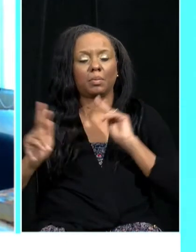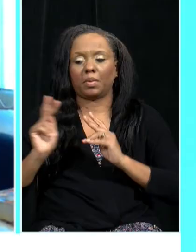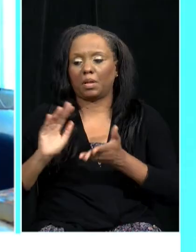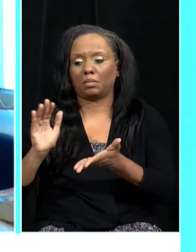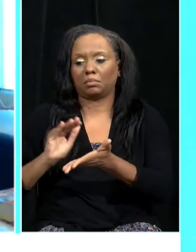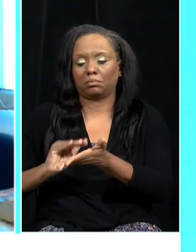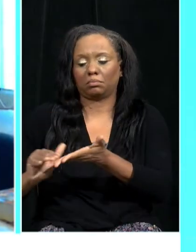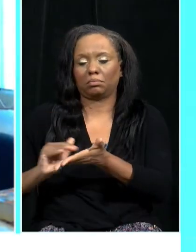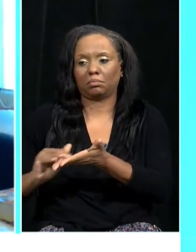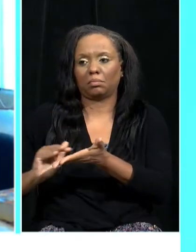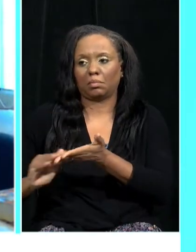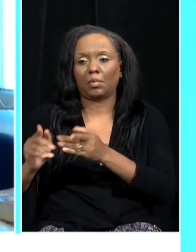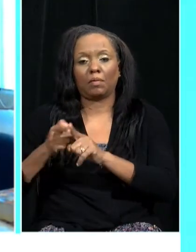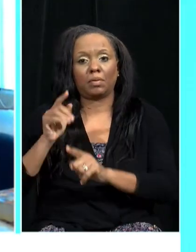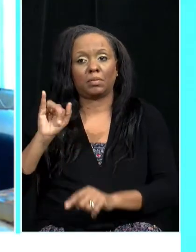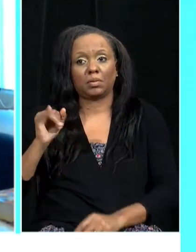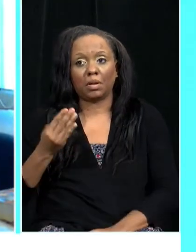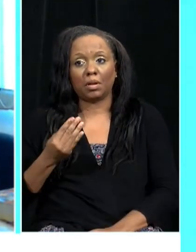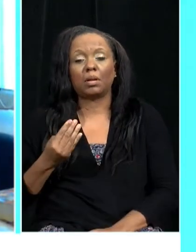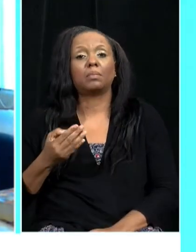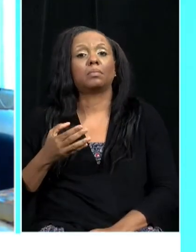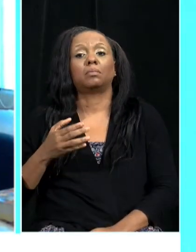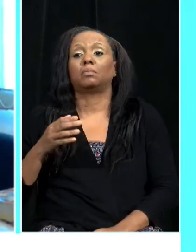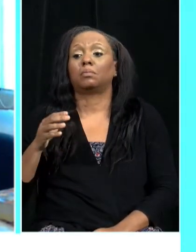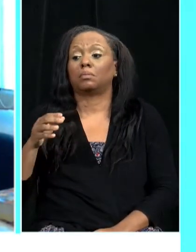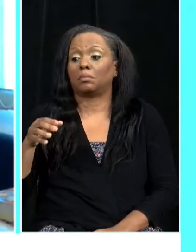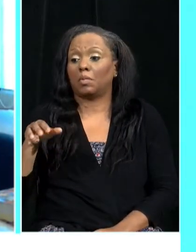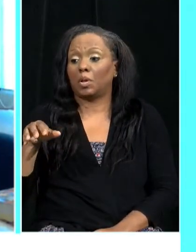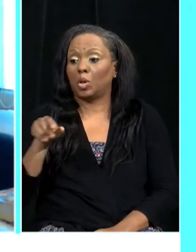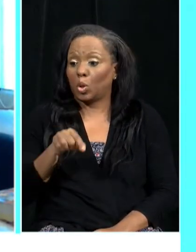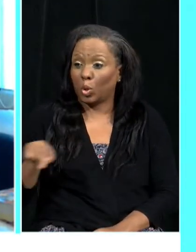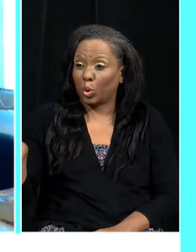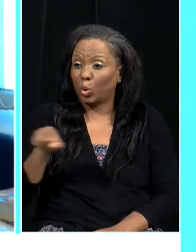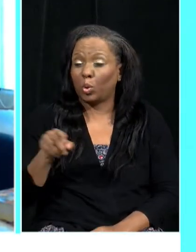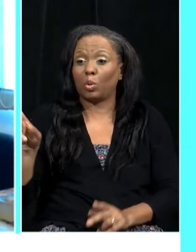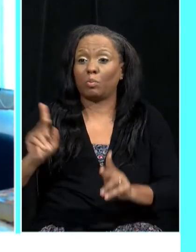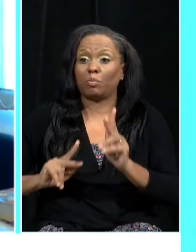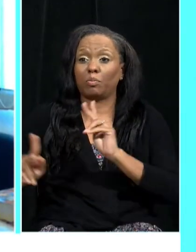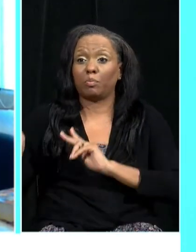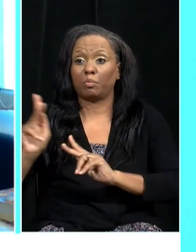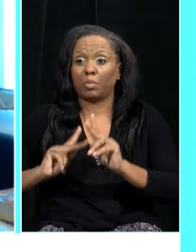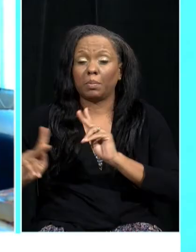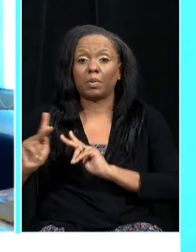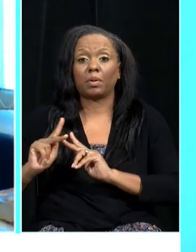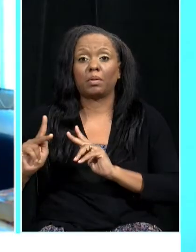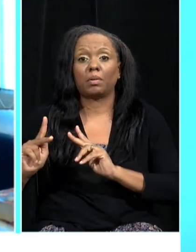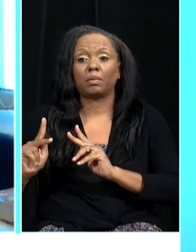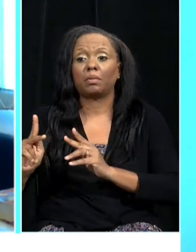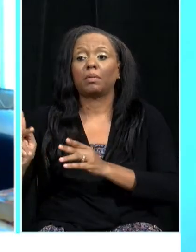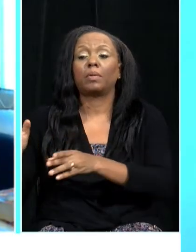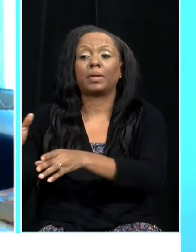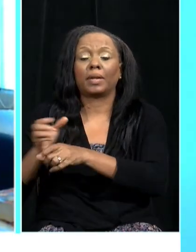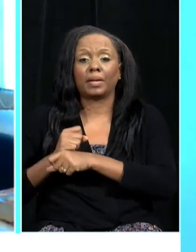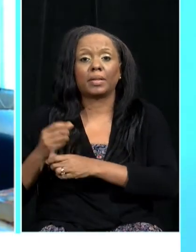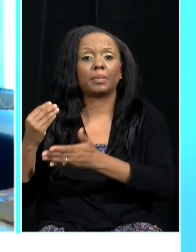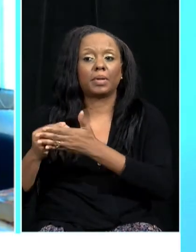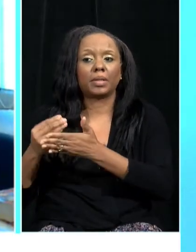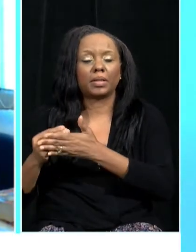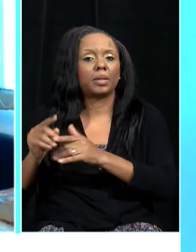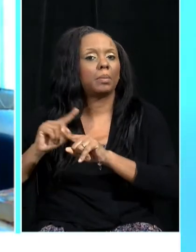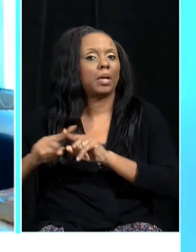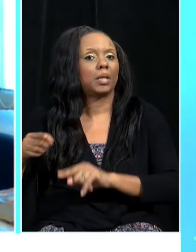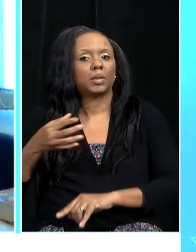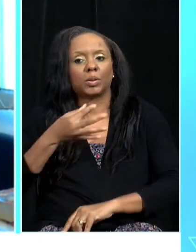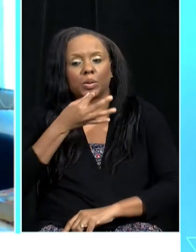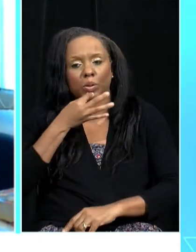on, and that have been receiving unemployment benefits and so on, may now be coming to an end. So we really